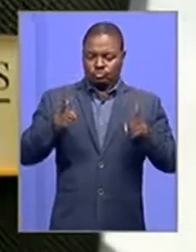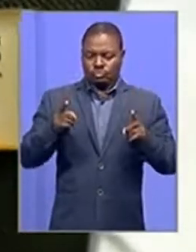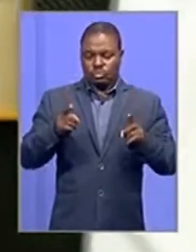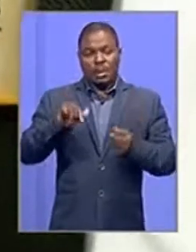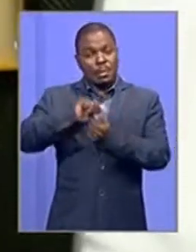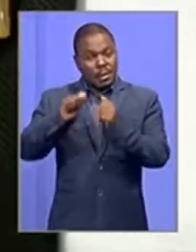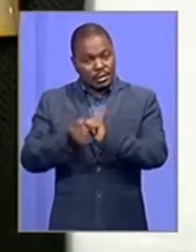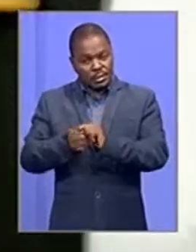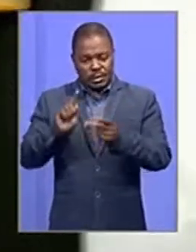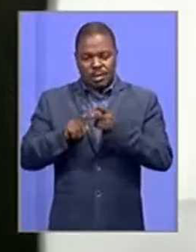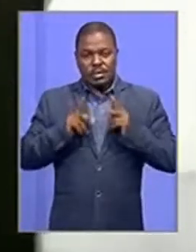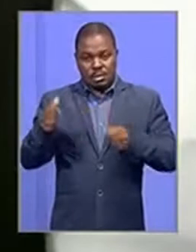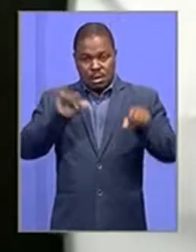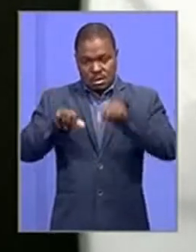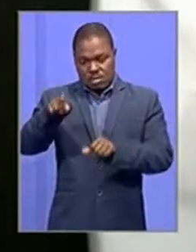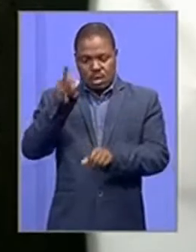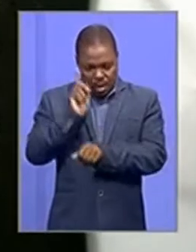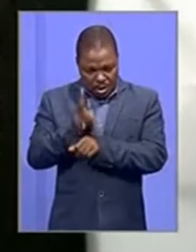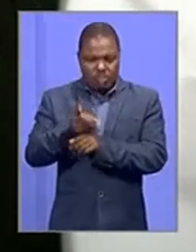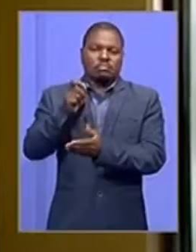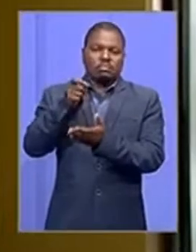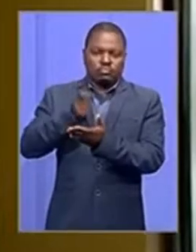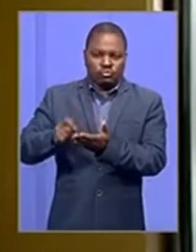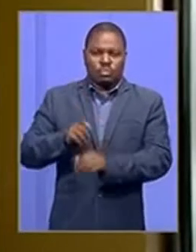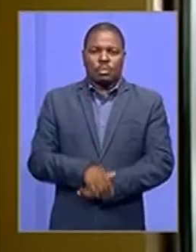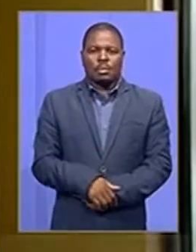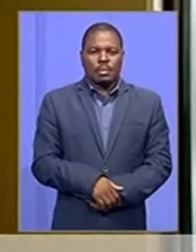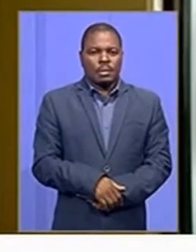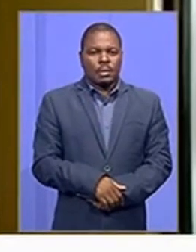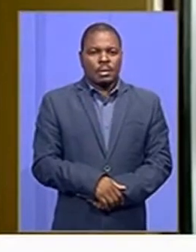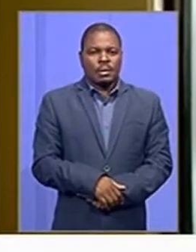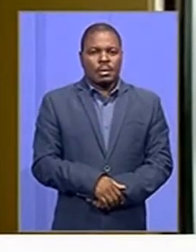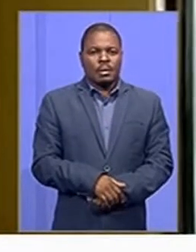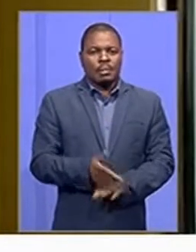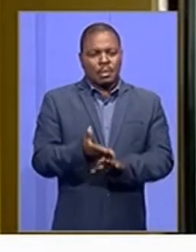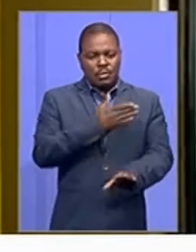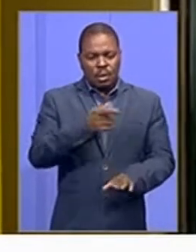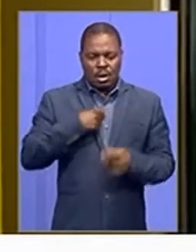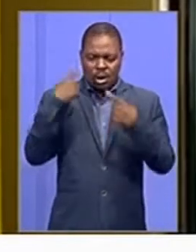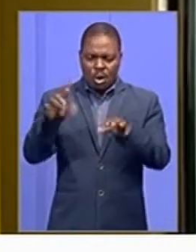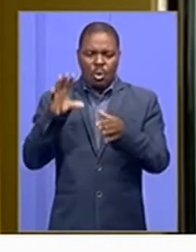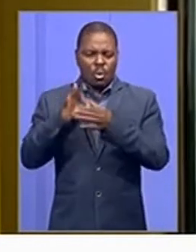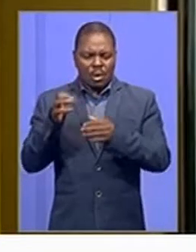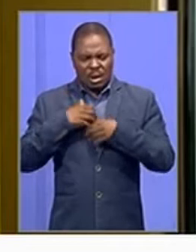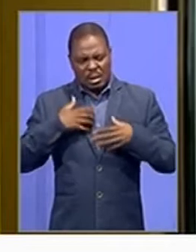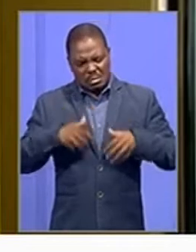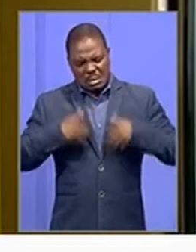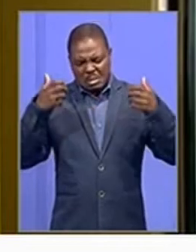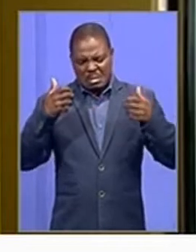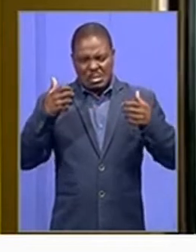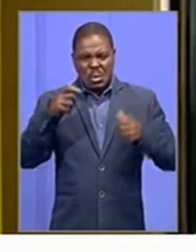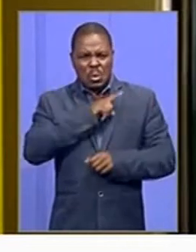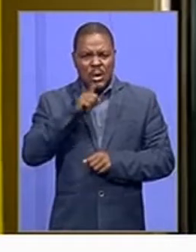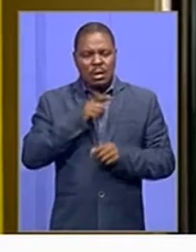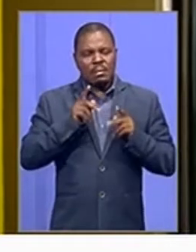tsa mathematics le physical science di ngolwe hape. I was actually very angered when I got home that day, I think when we were writing maths